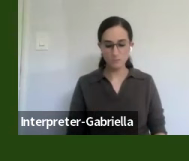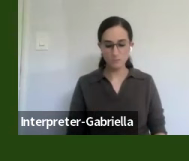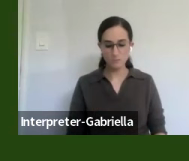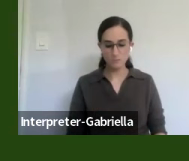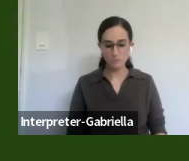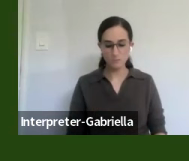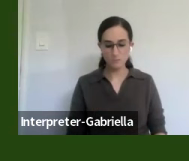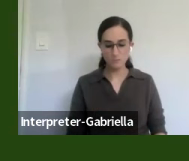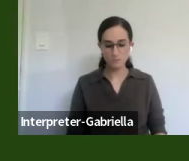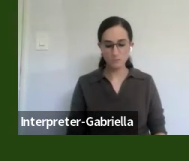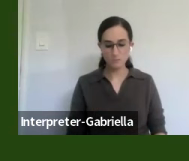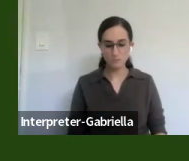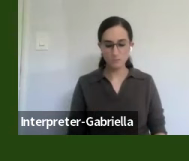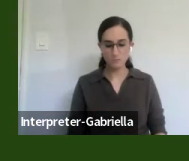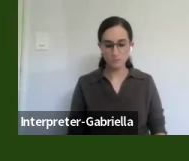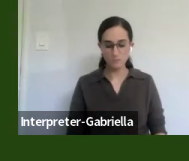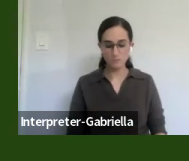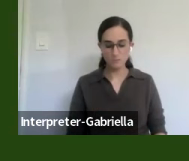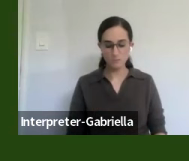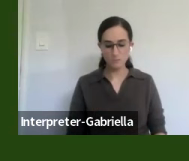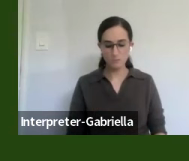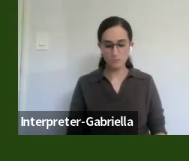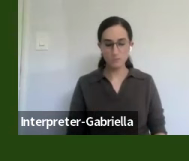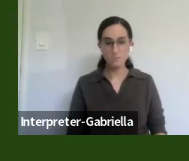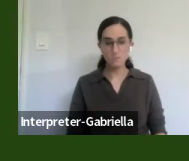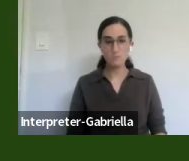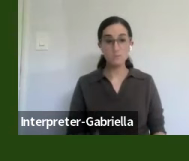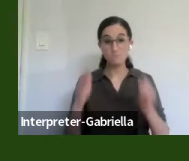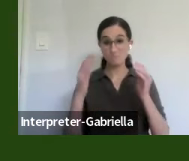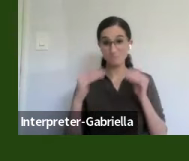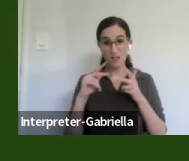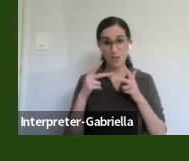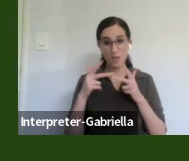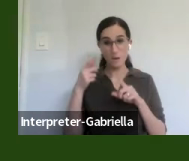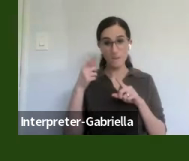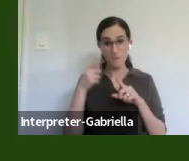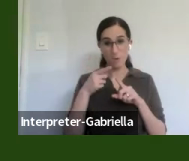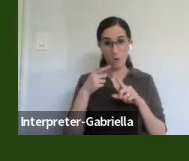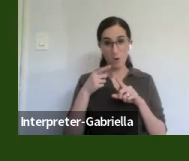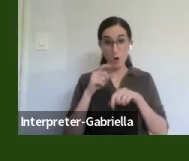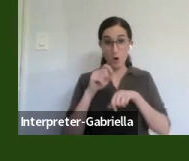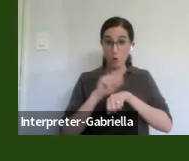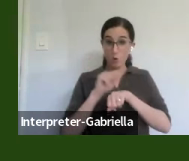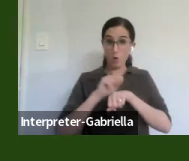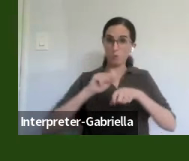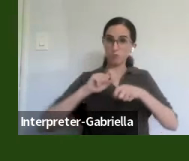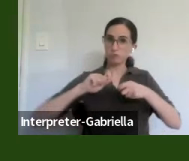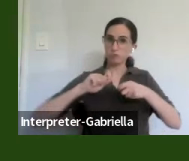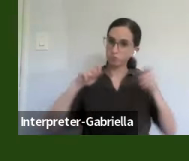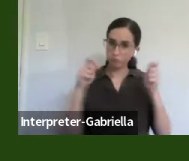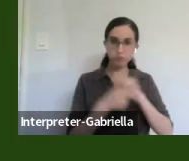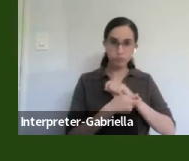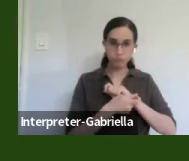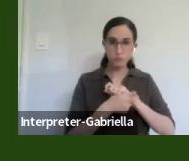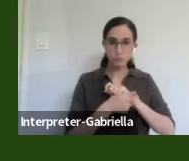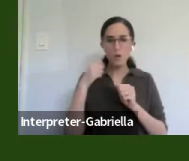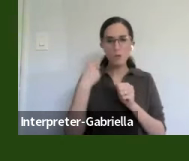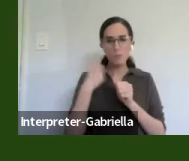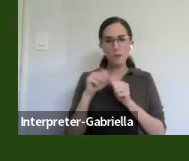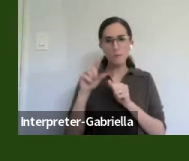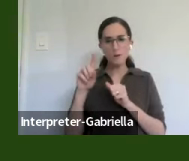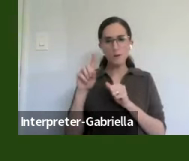necesite. The third bullet is transformational work. If you'll recall, Dr. Liz reminded us of that quote.